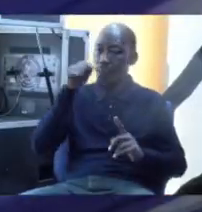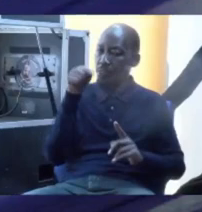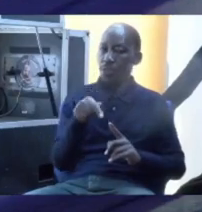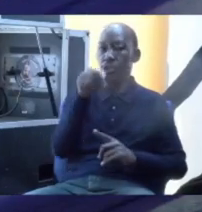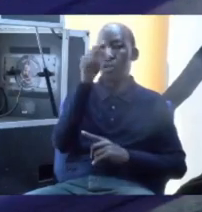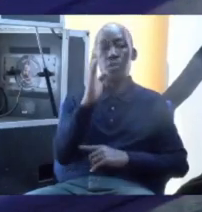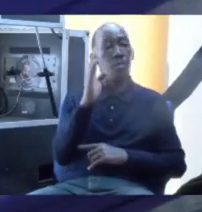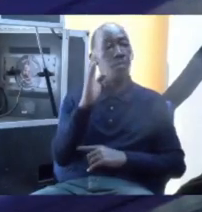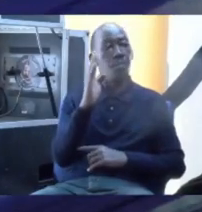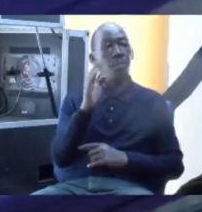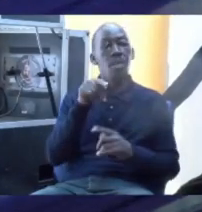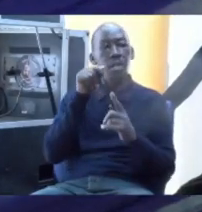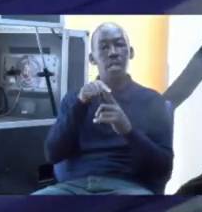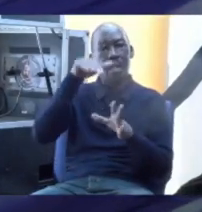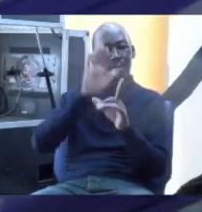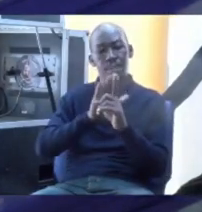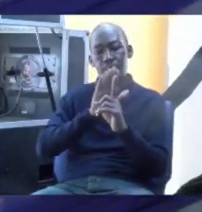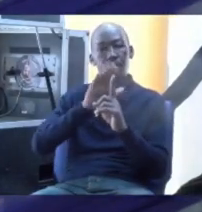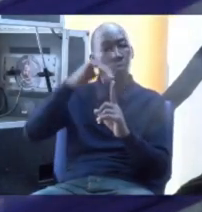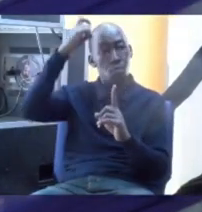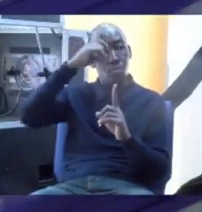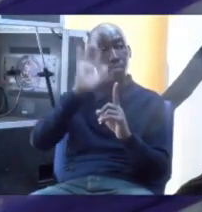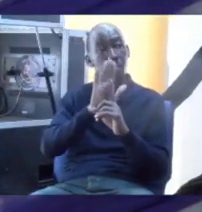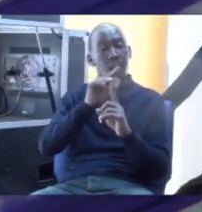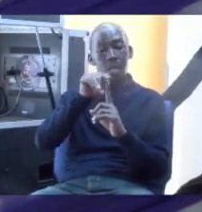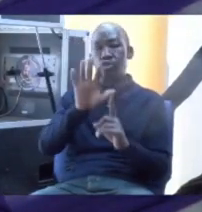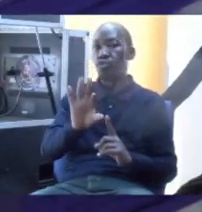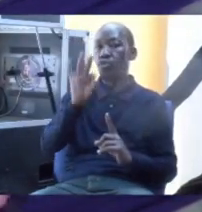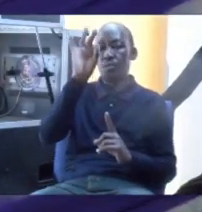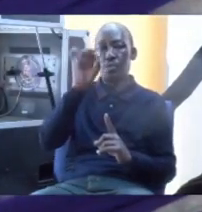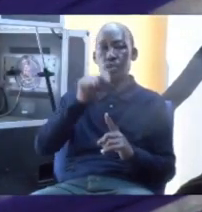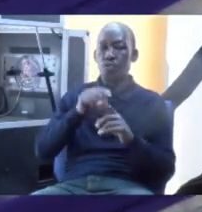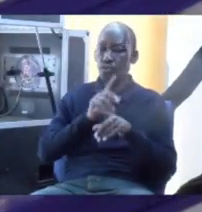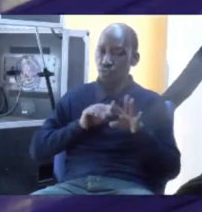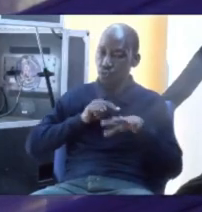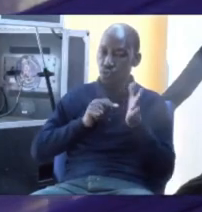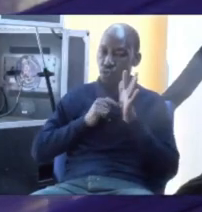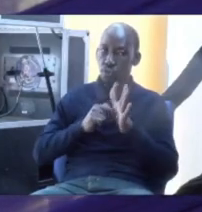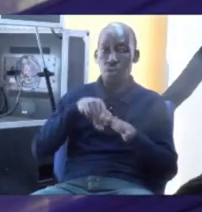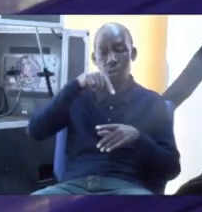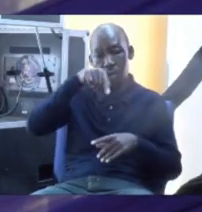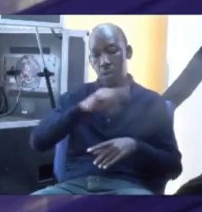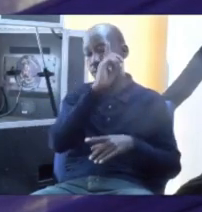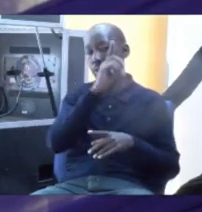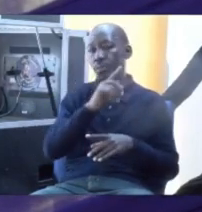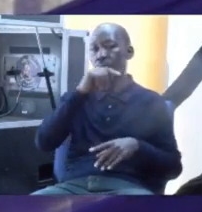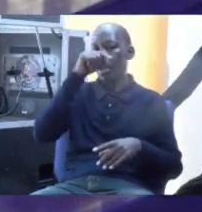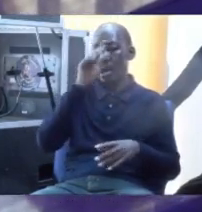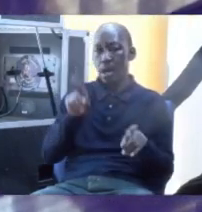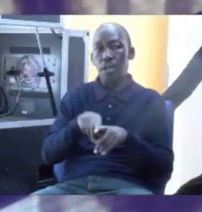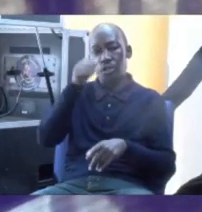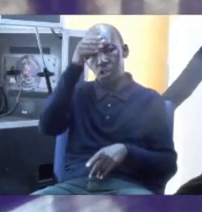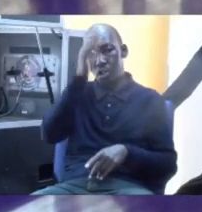lakini huyu Mungu, in his wisdom, katika has chosen to manifest himself ajidhihirishe mwenyewe, as God the